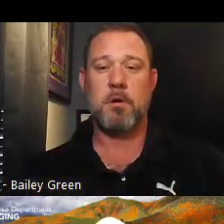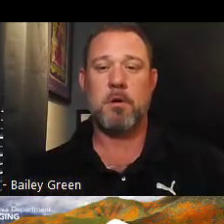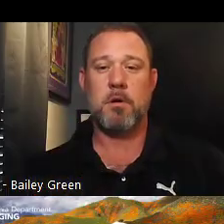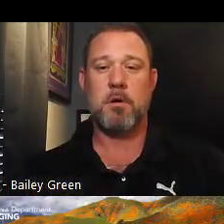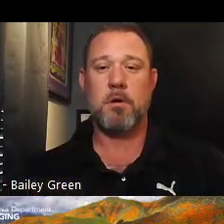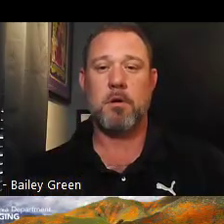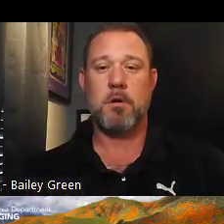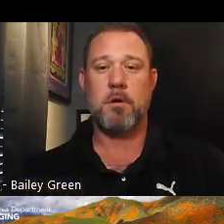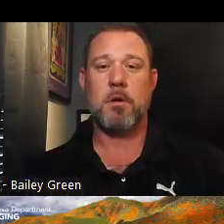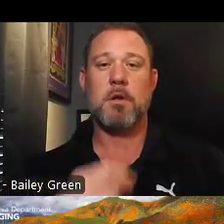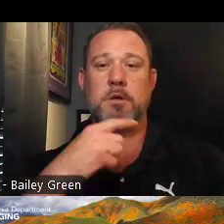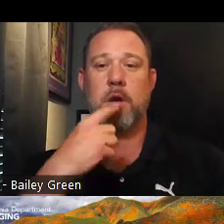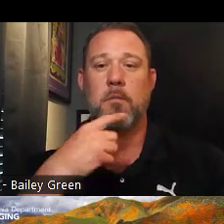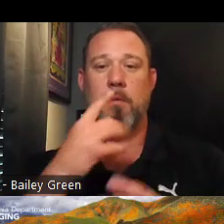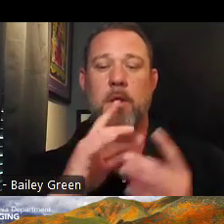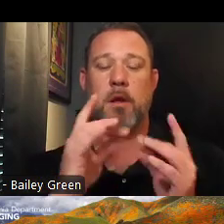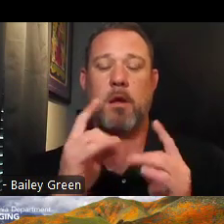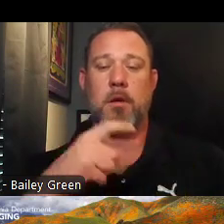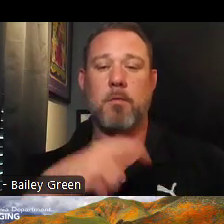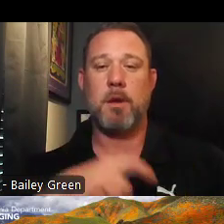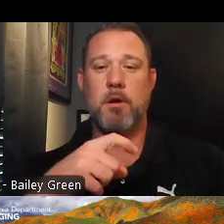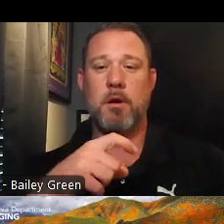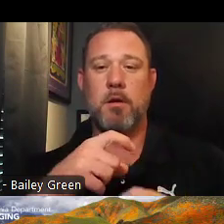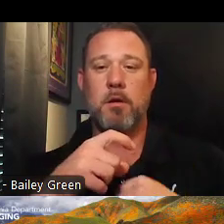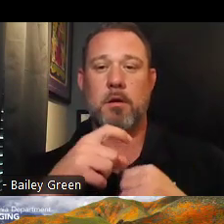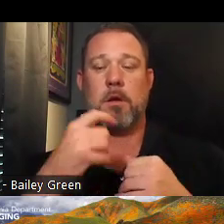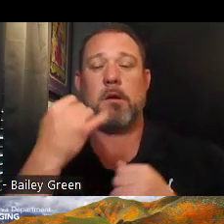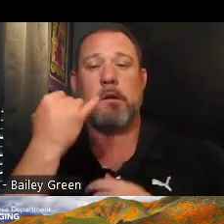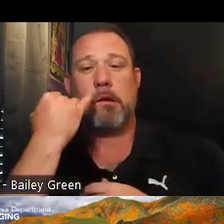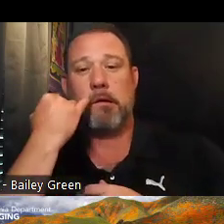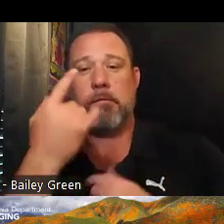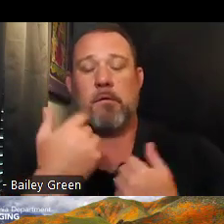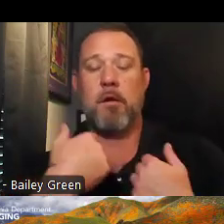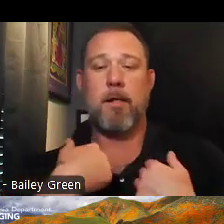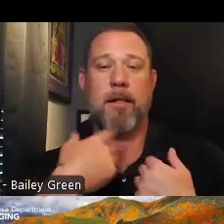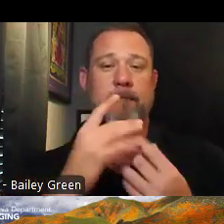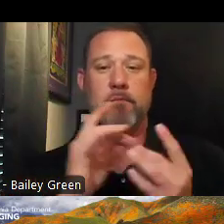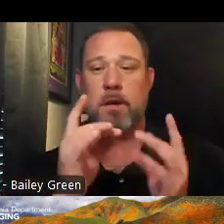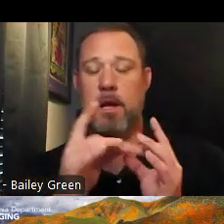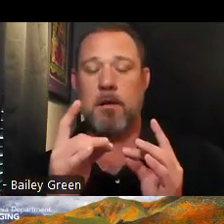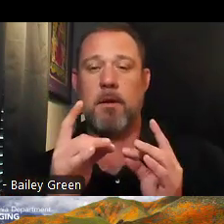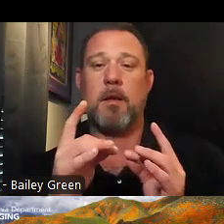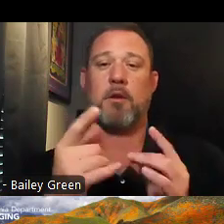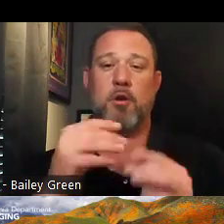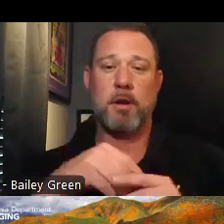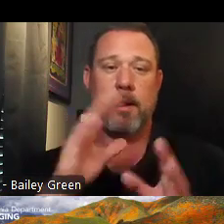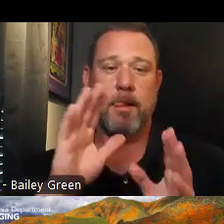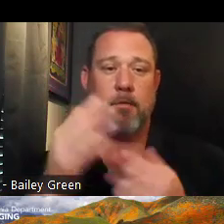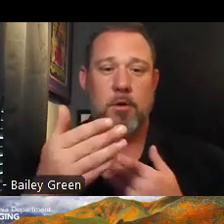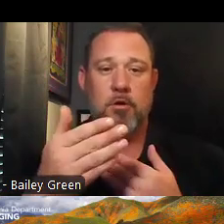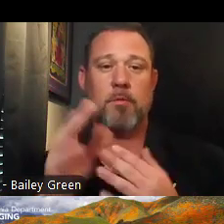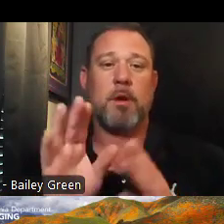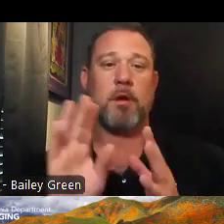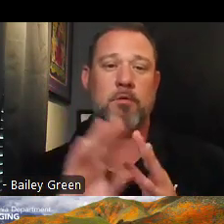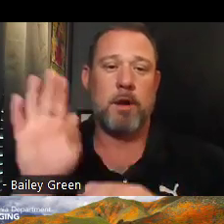Hello, this is our public comment period. If you have a comment and you're in the room, you can raise your